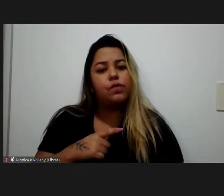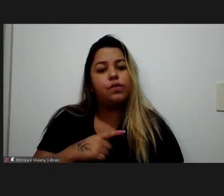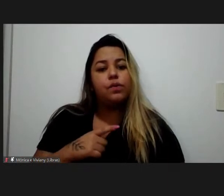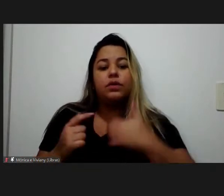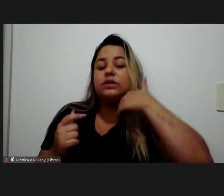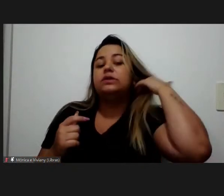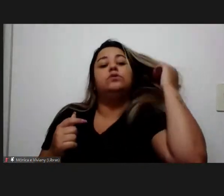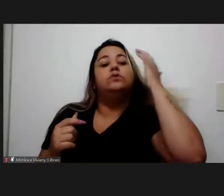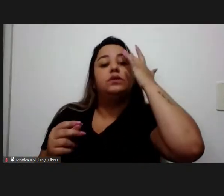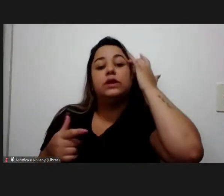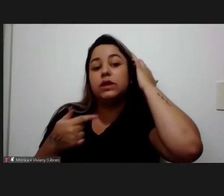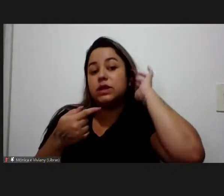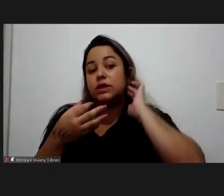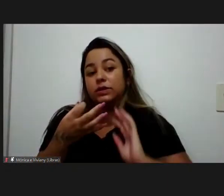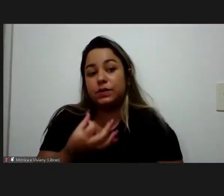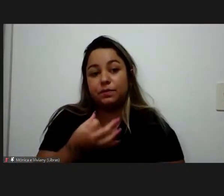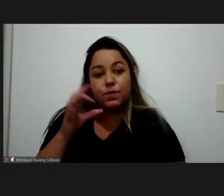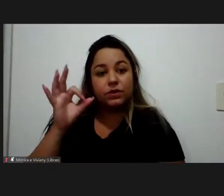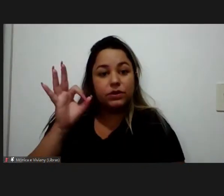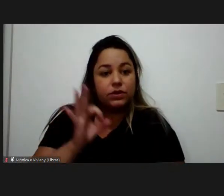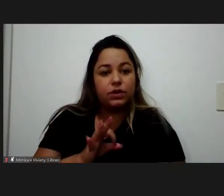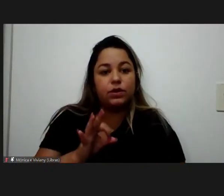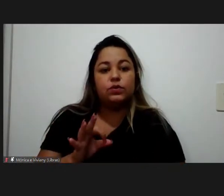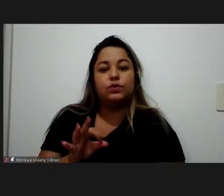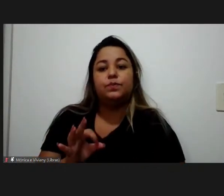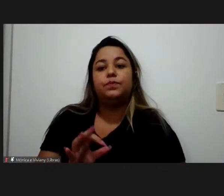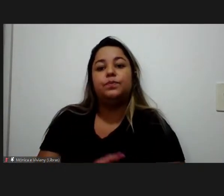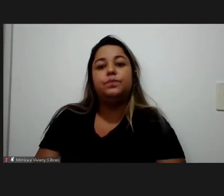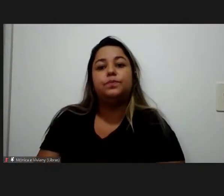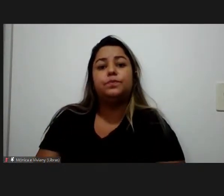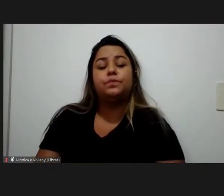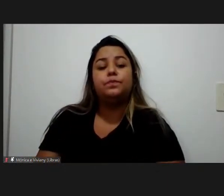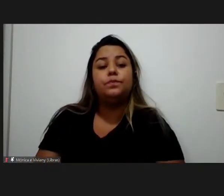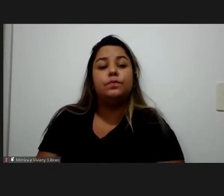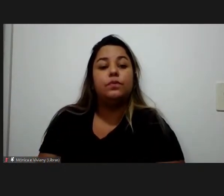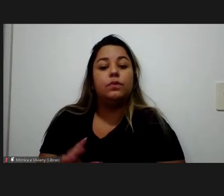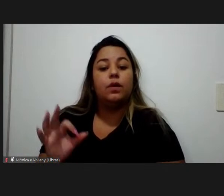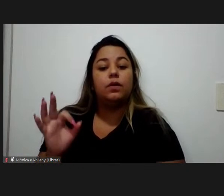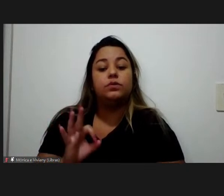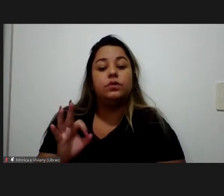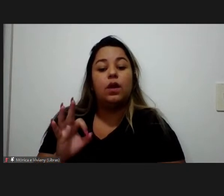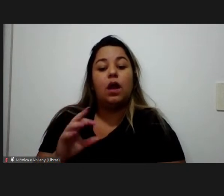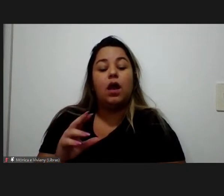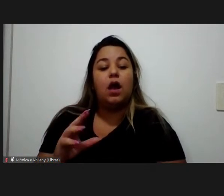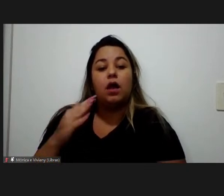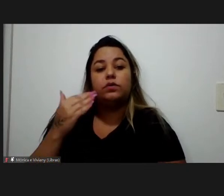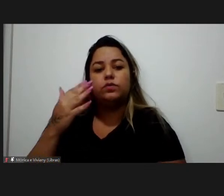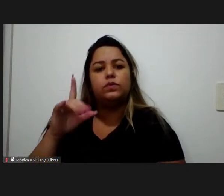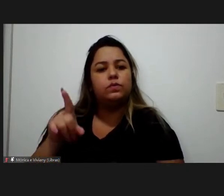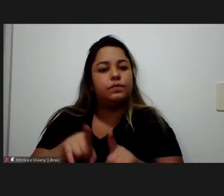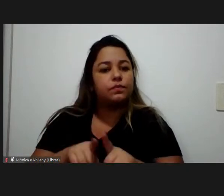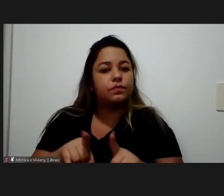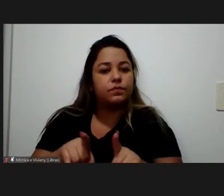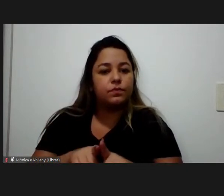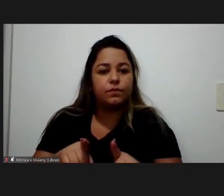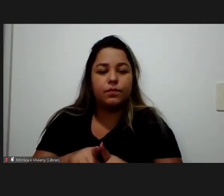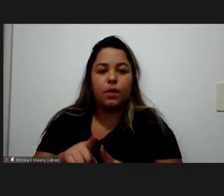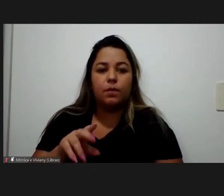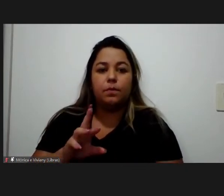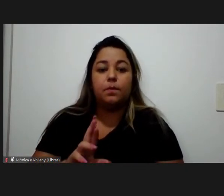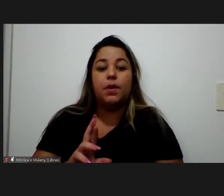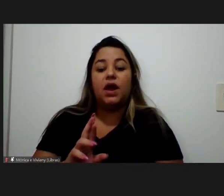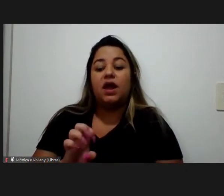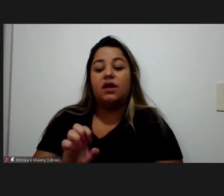sugar drinks, we have as a reference 66%, or the percentage of the